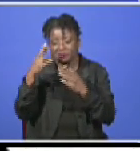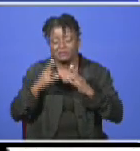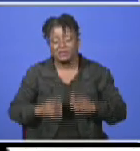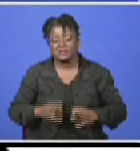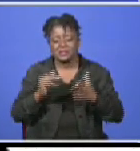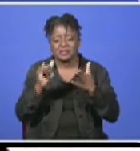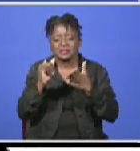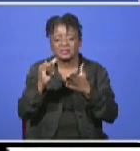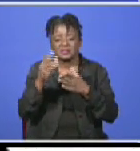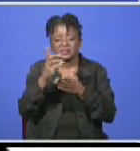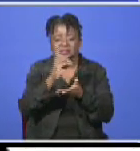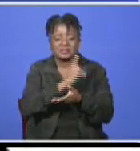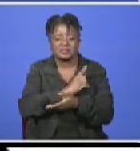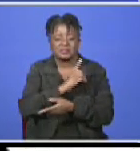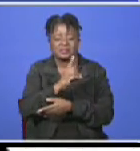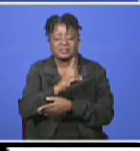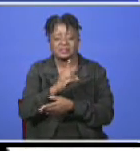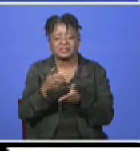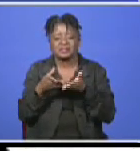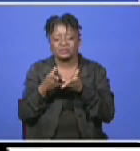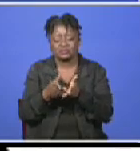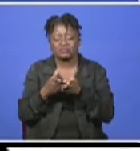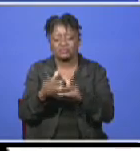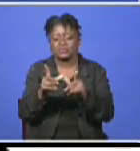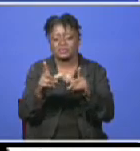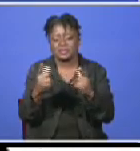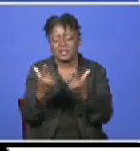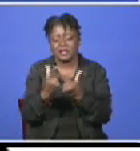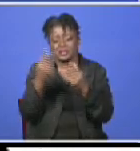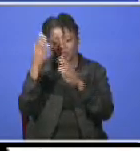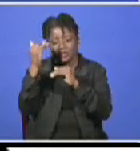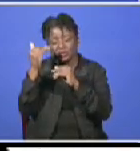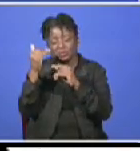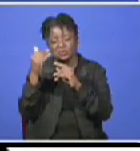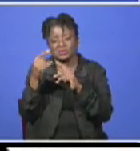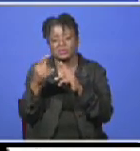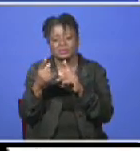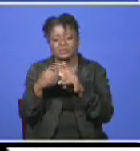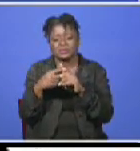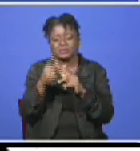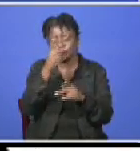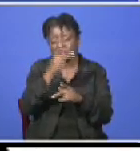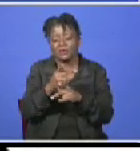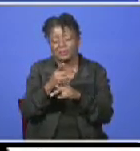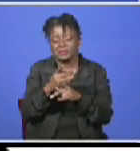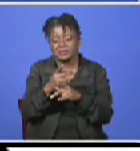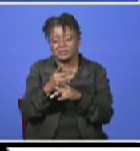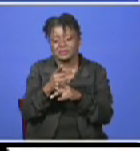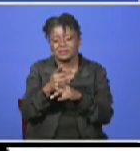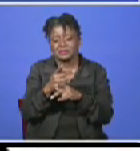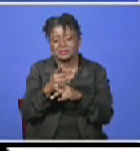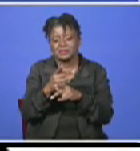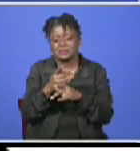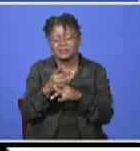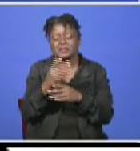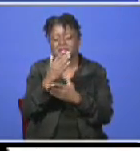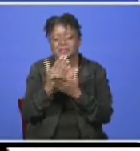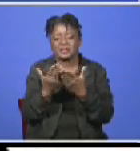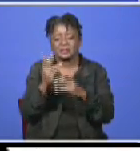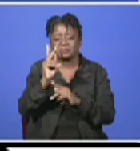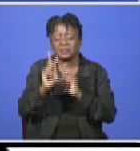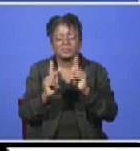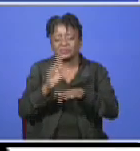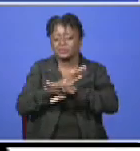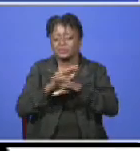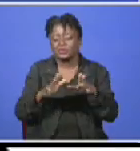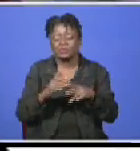to propose on its new published Lighthouse Point Bahamas website. But as Antoine Smith tells us tonight, some persons don't